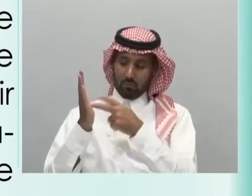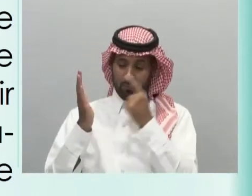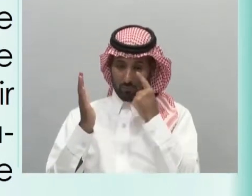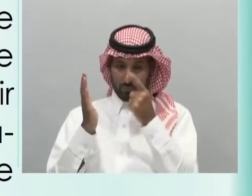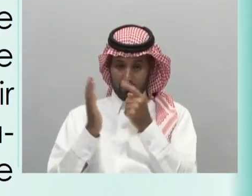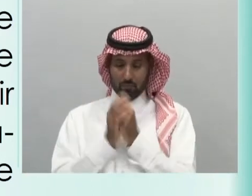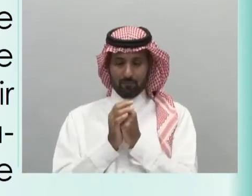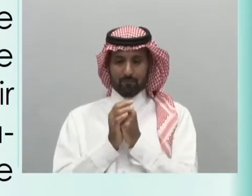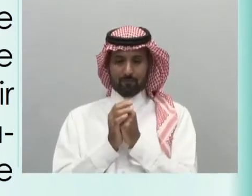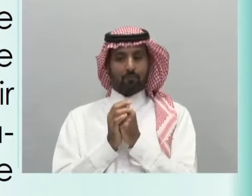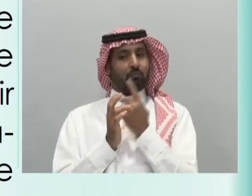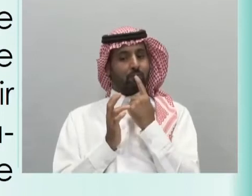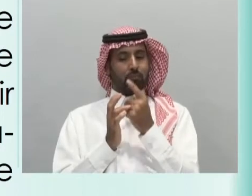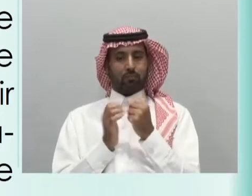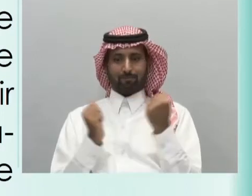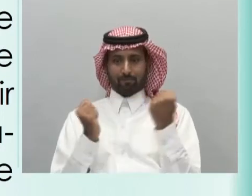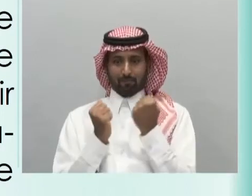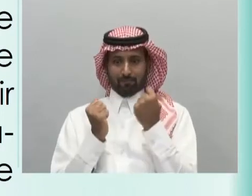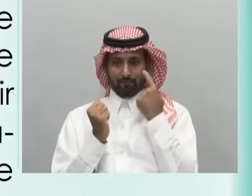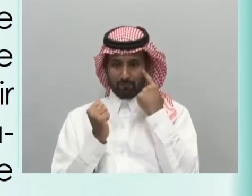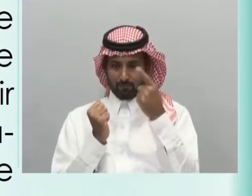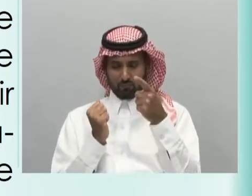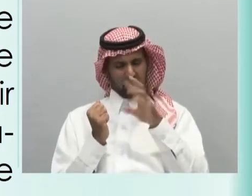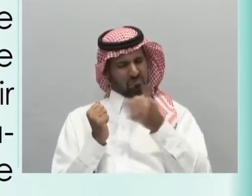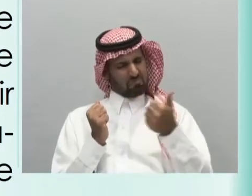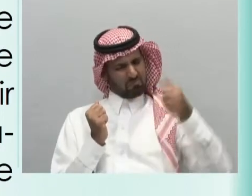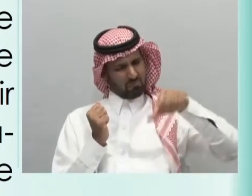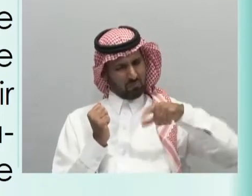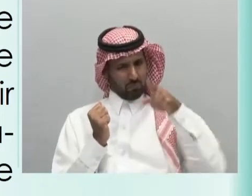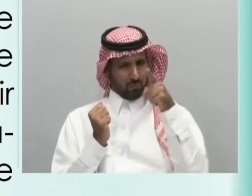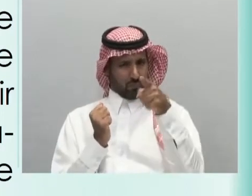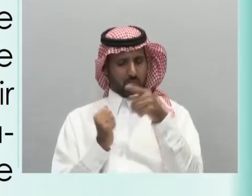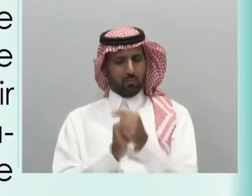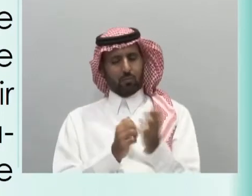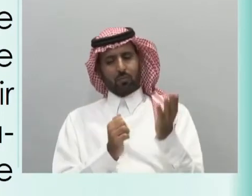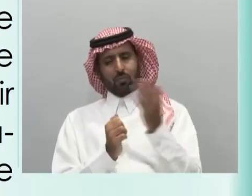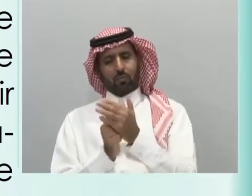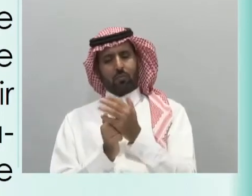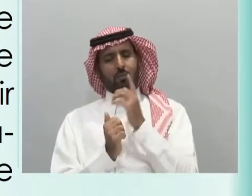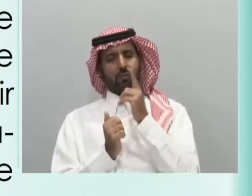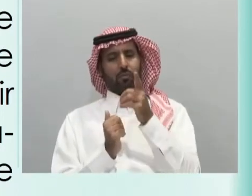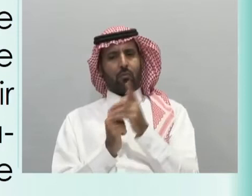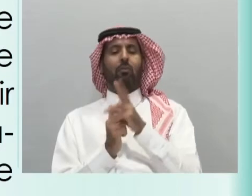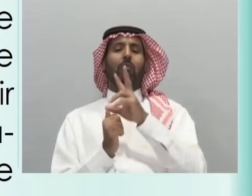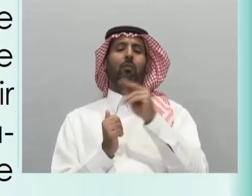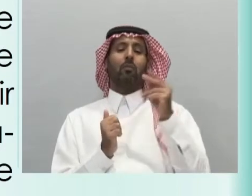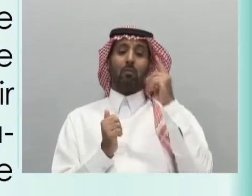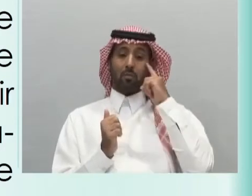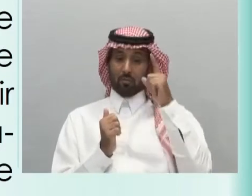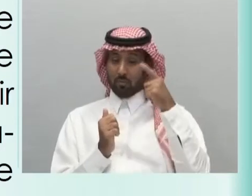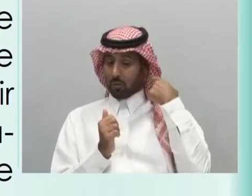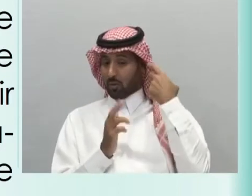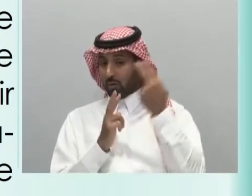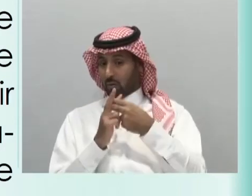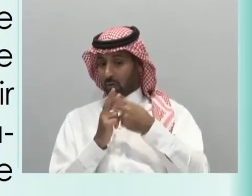igloo, if the igloo is suitable for you or not. Okay. The Kaxlautinen